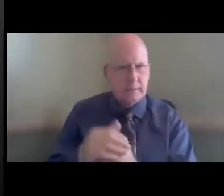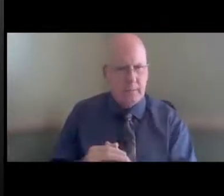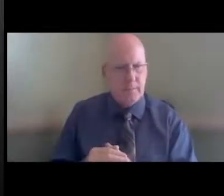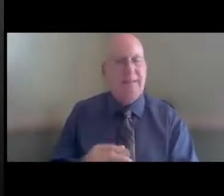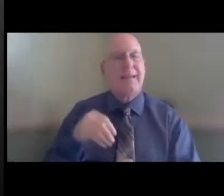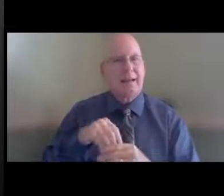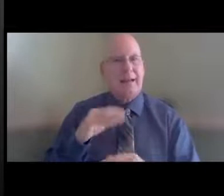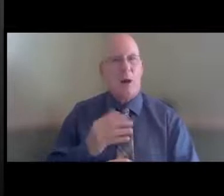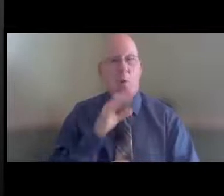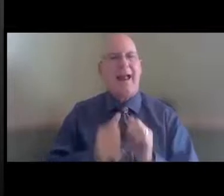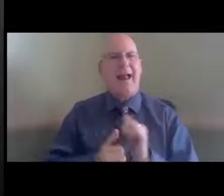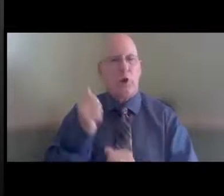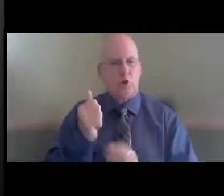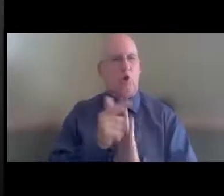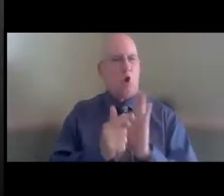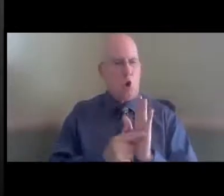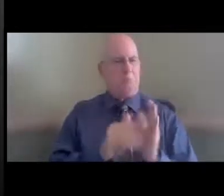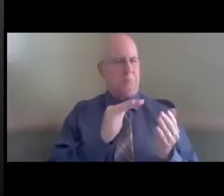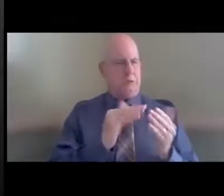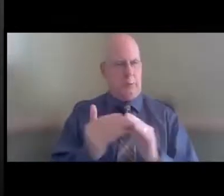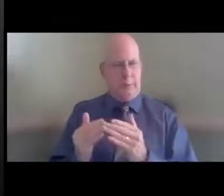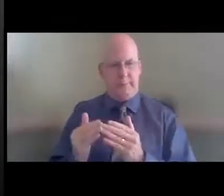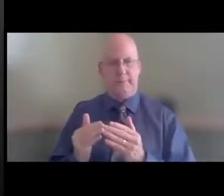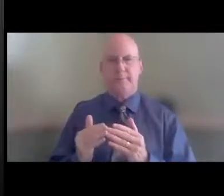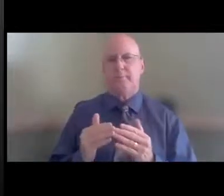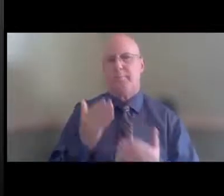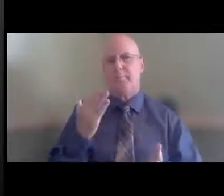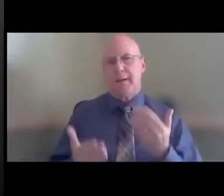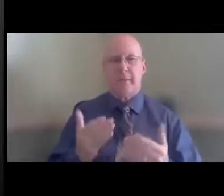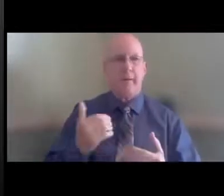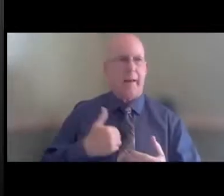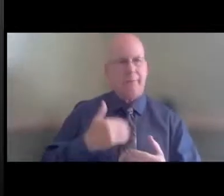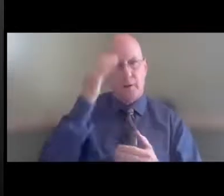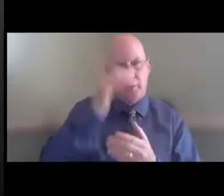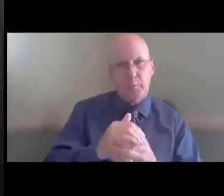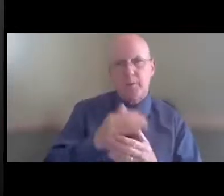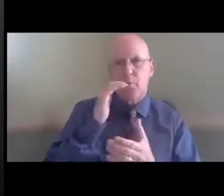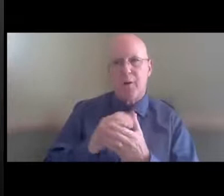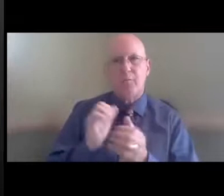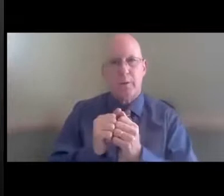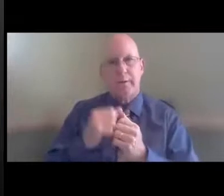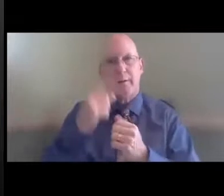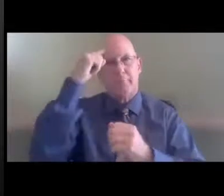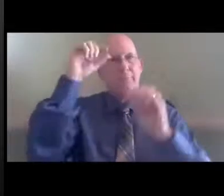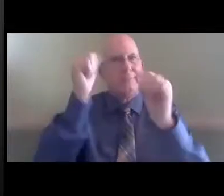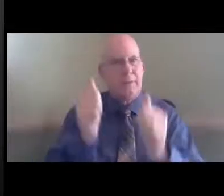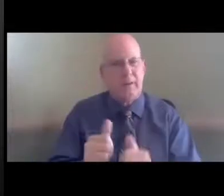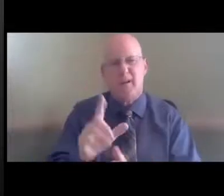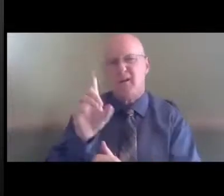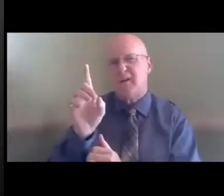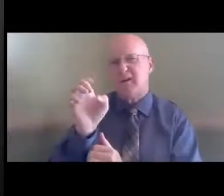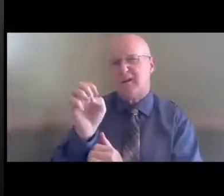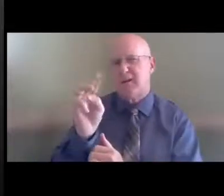law community where we might have a spouse with dementia and we're worried about what we might refer to